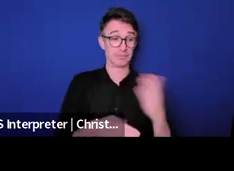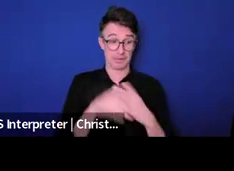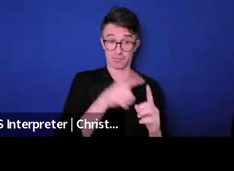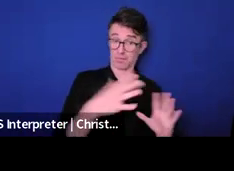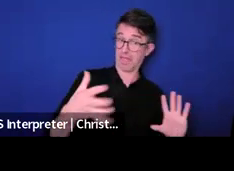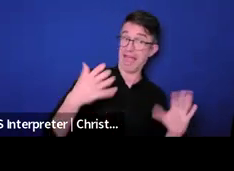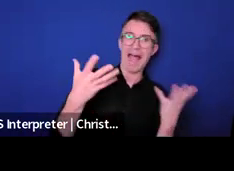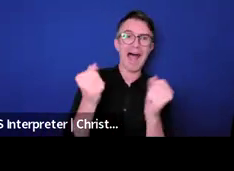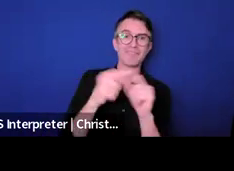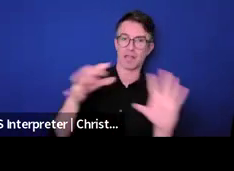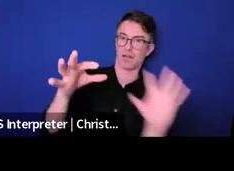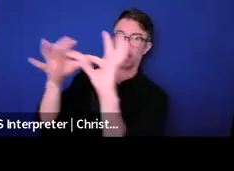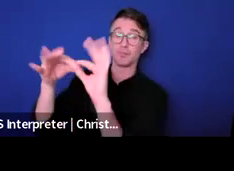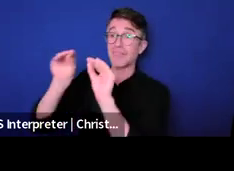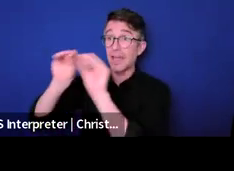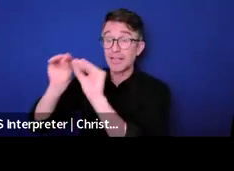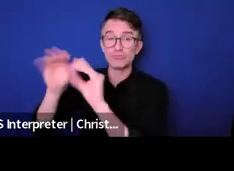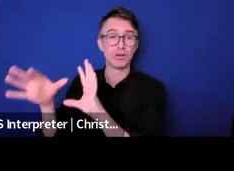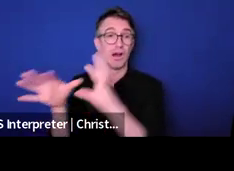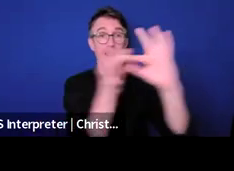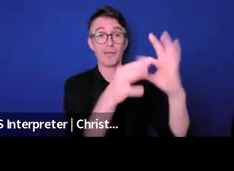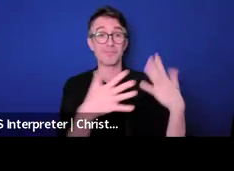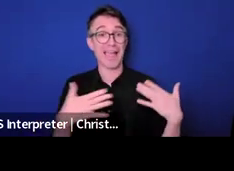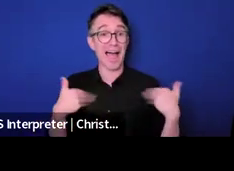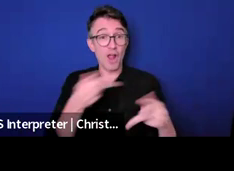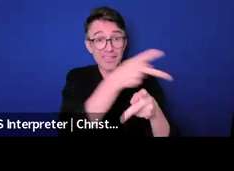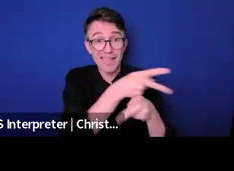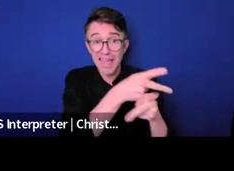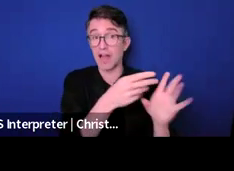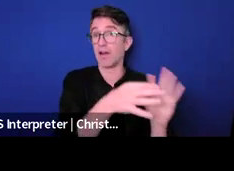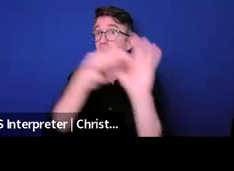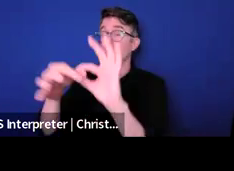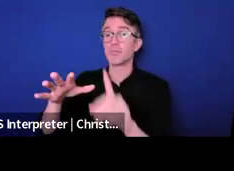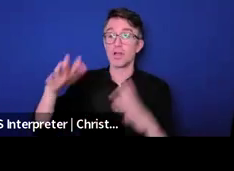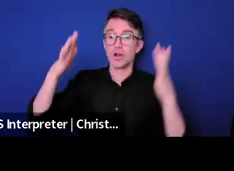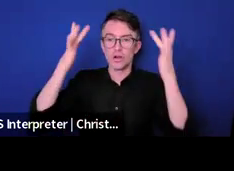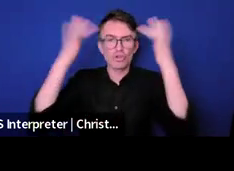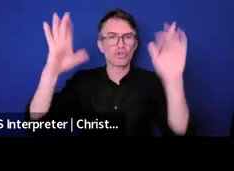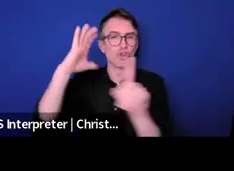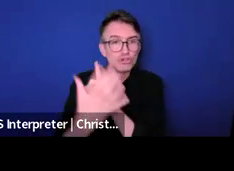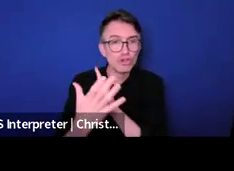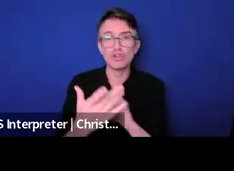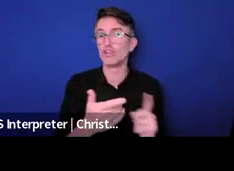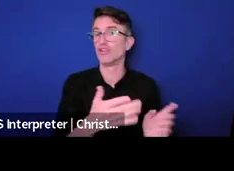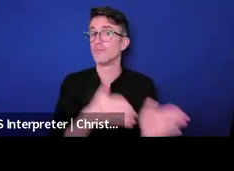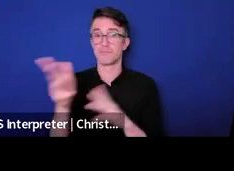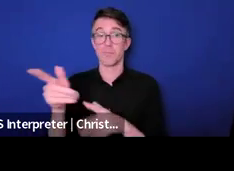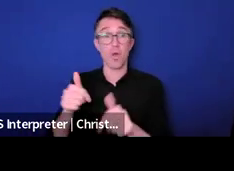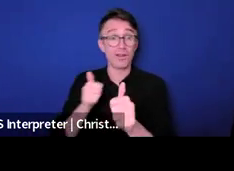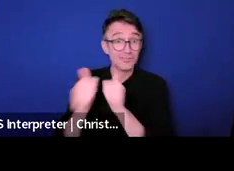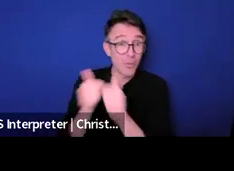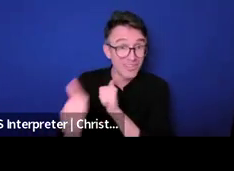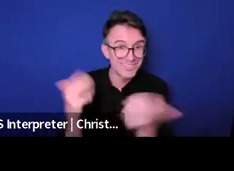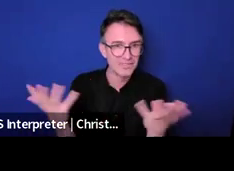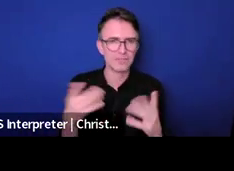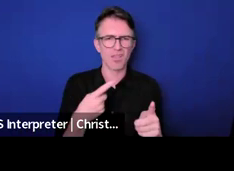and employment. One point that I really want to make here is that changes in one sector, for example, social protection, trigger